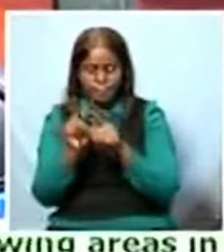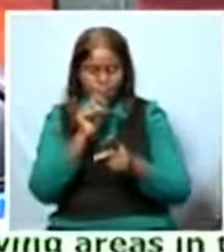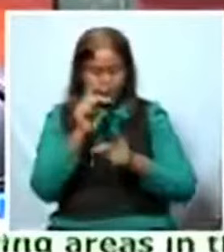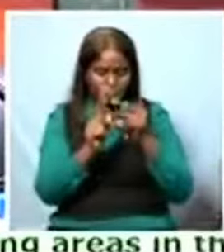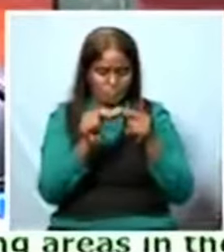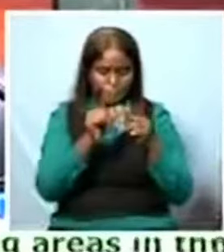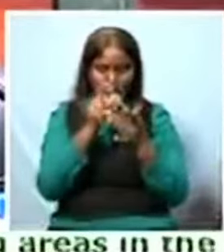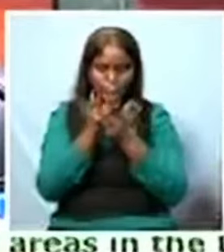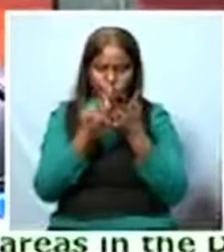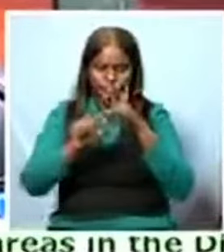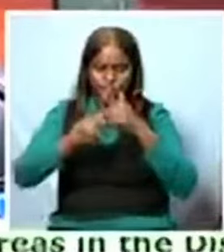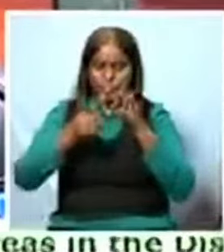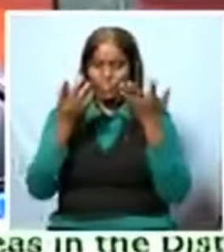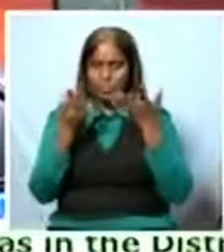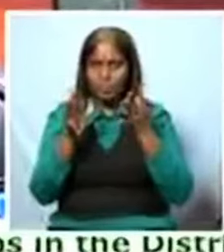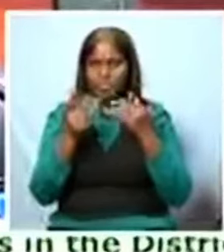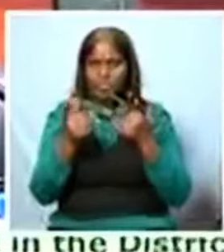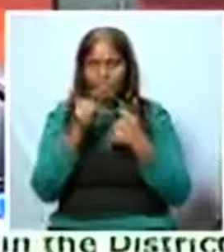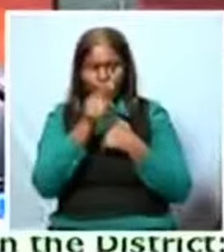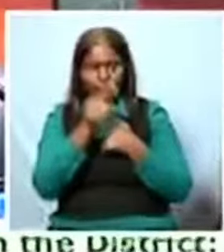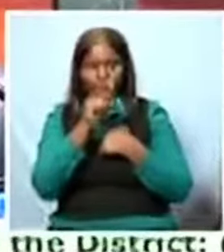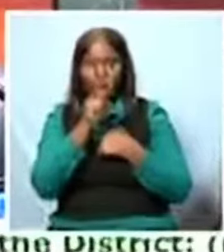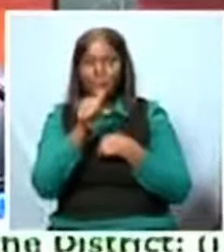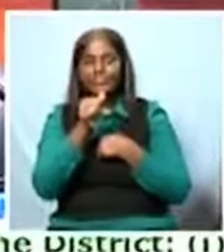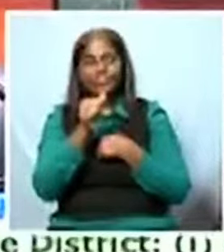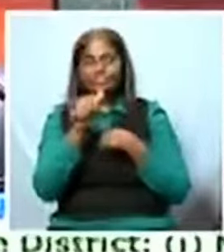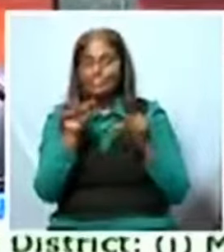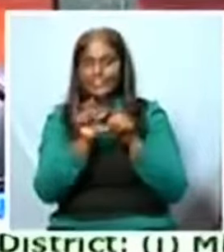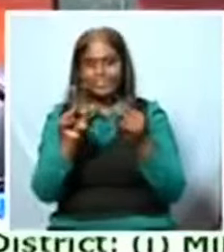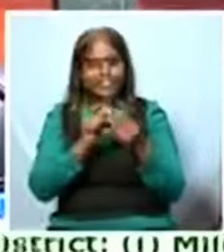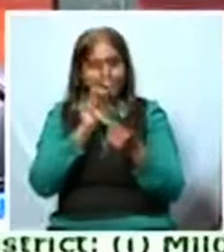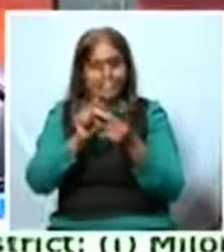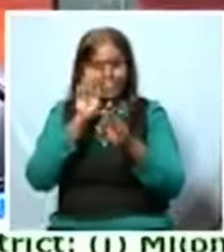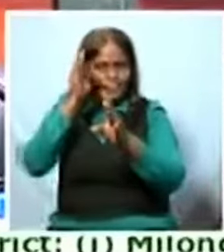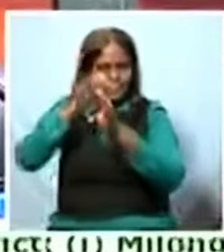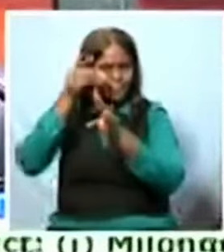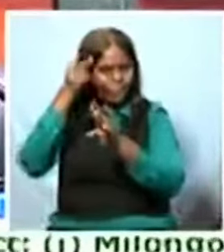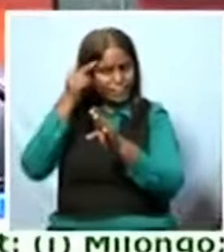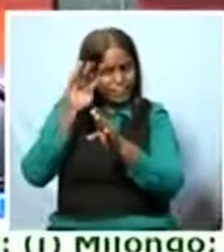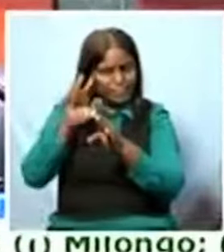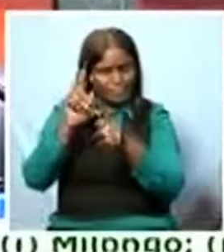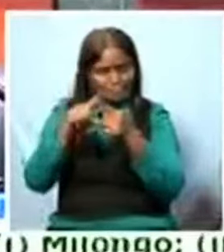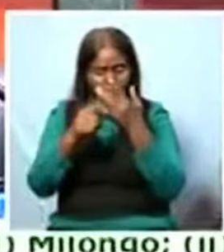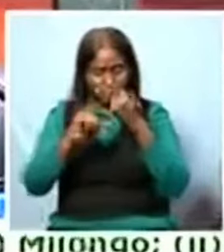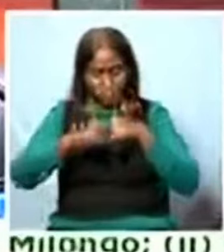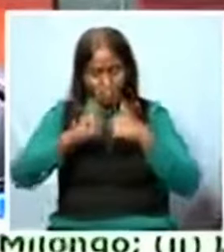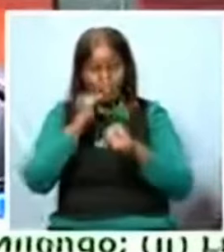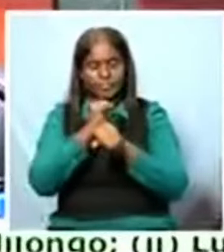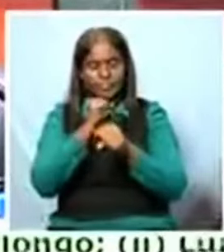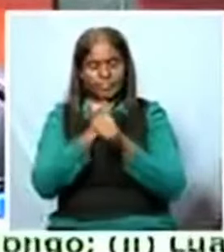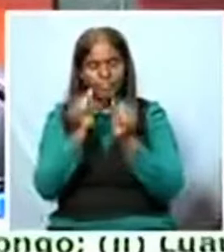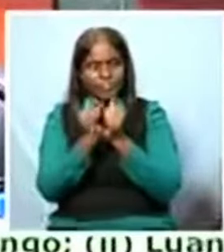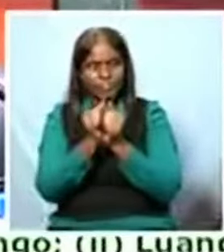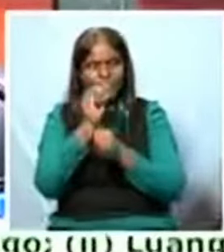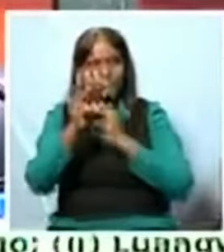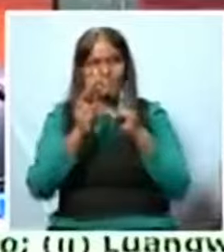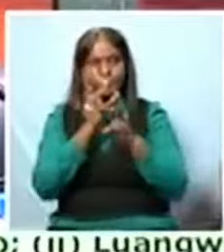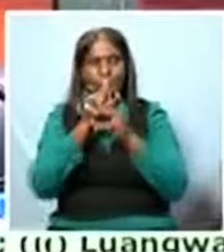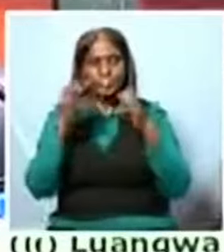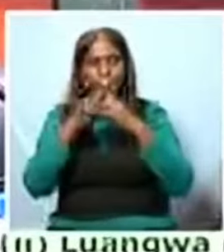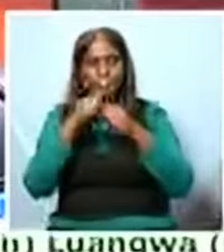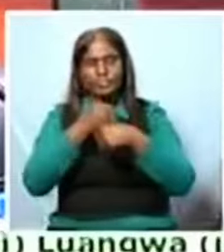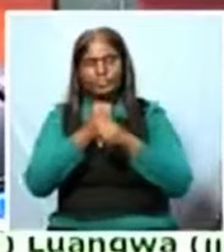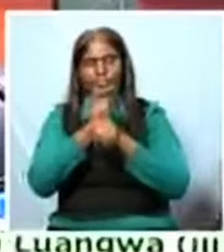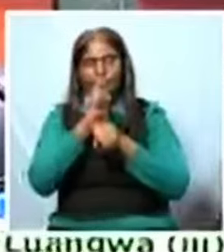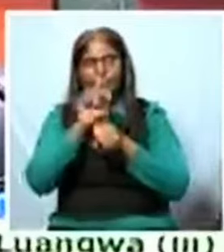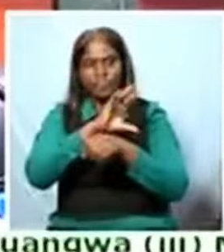has started. So this is not like directly government, but we're working with the World Bank to make sure that